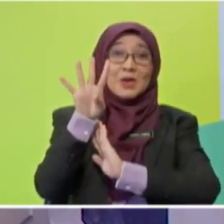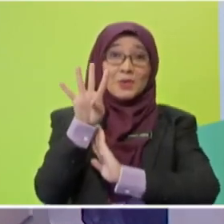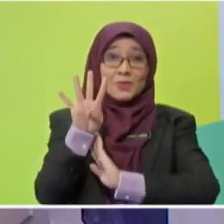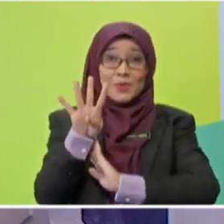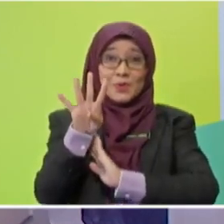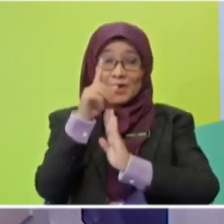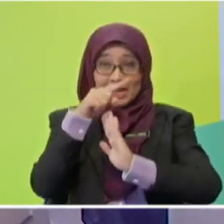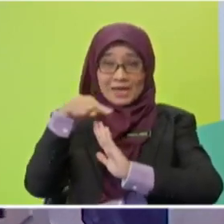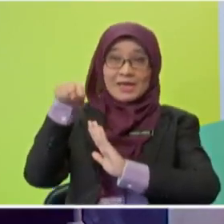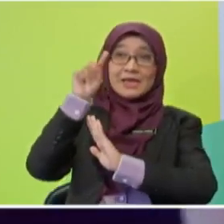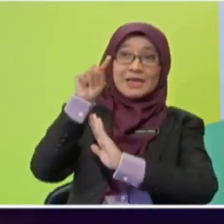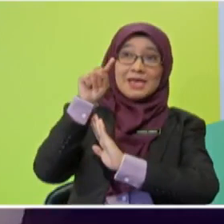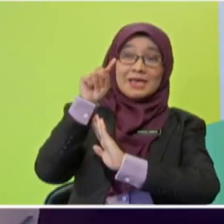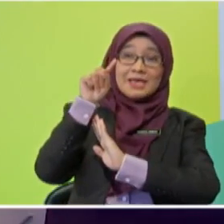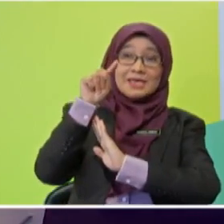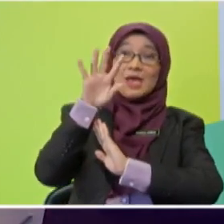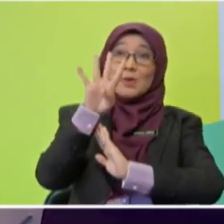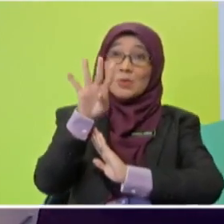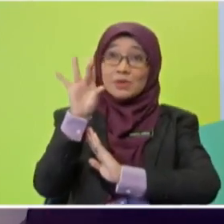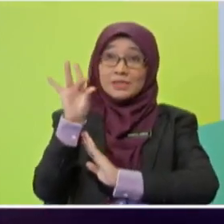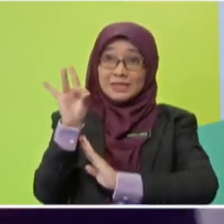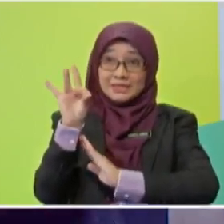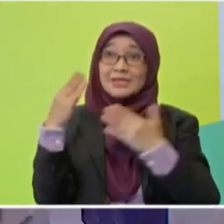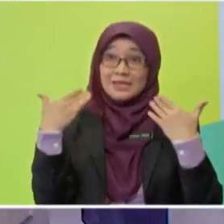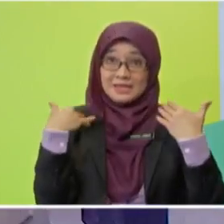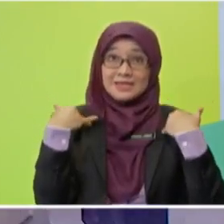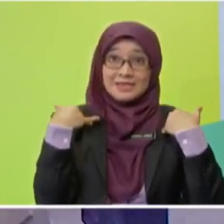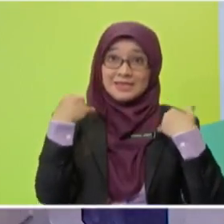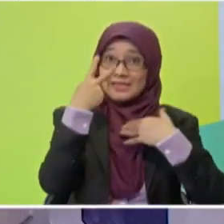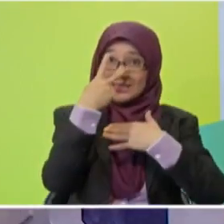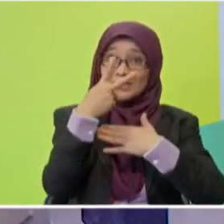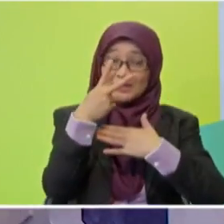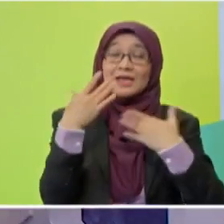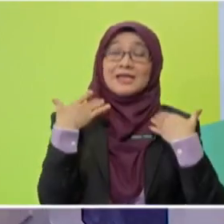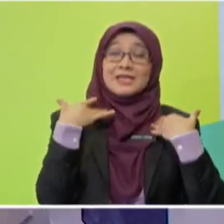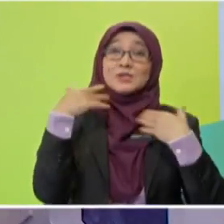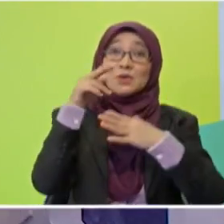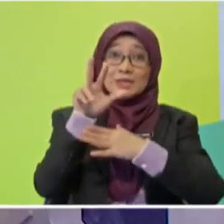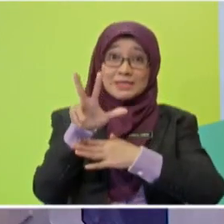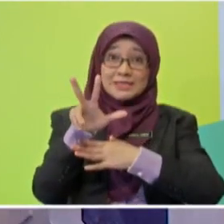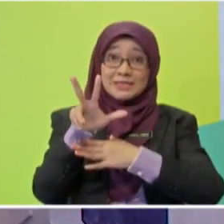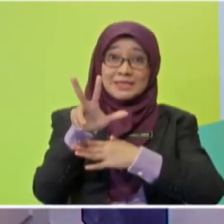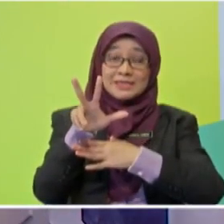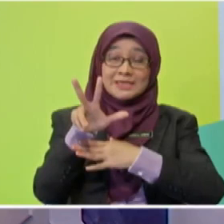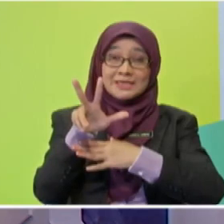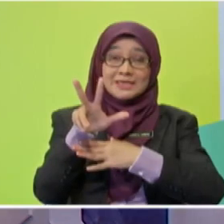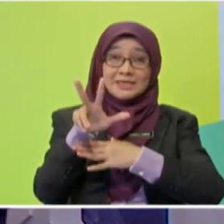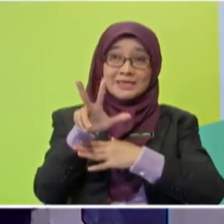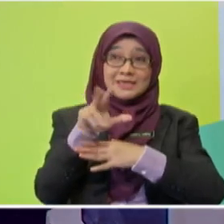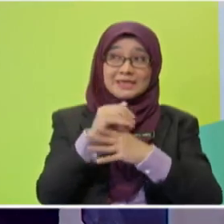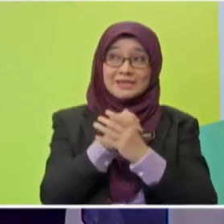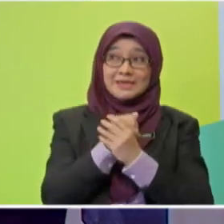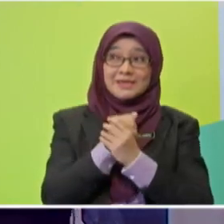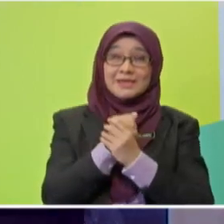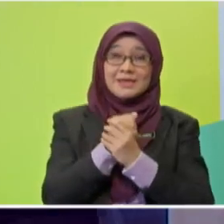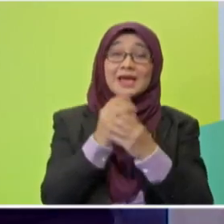bring it to the next box. Okay. Do we have 48 here? Yes, we do. Yes. At 3 there. So 3. Okay. Since we divide the whole